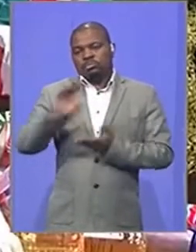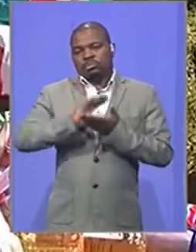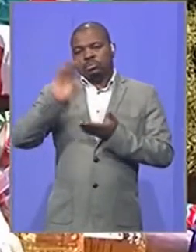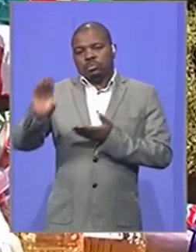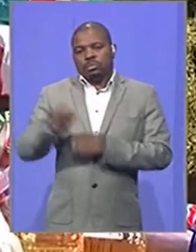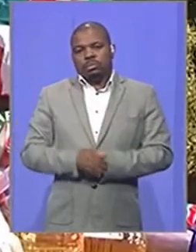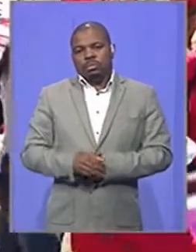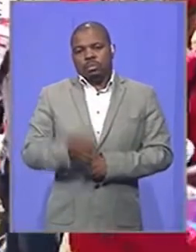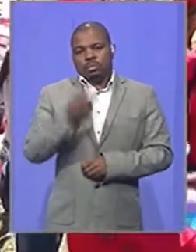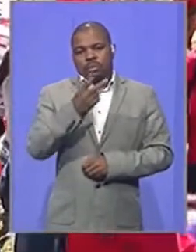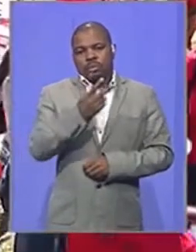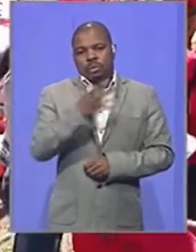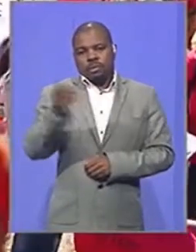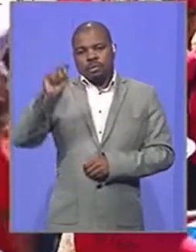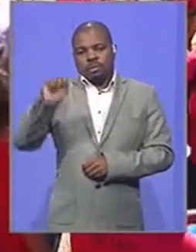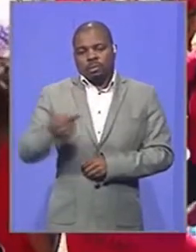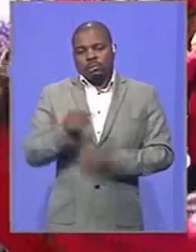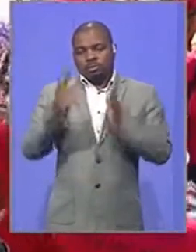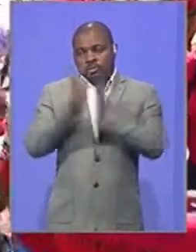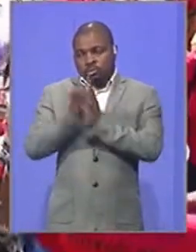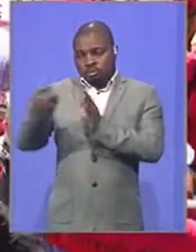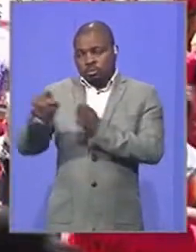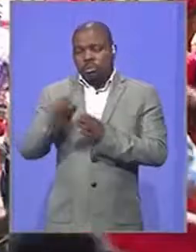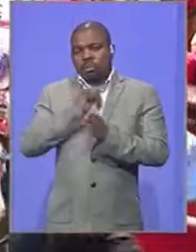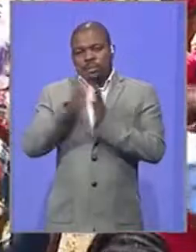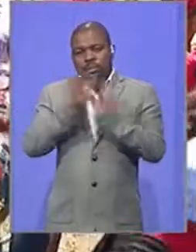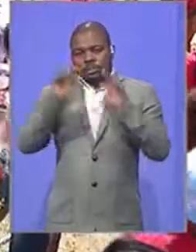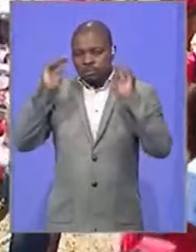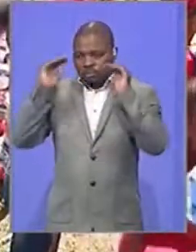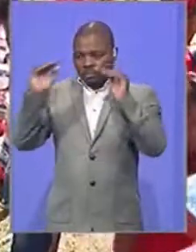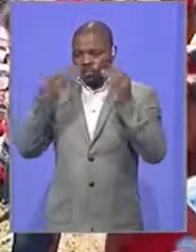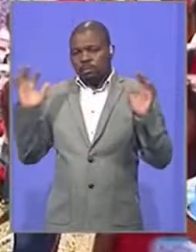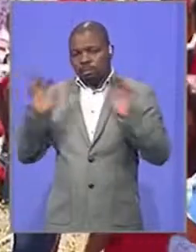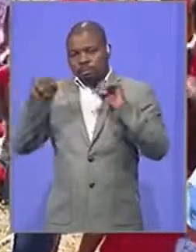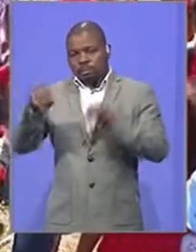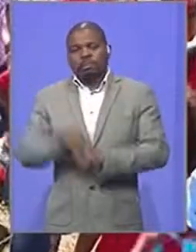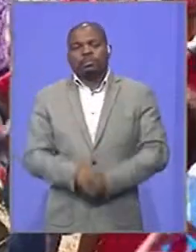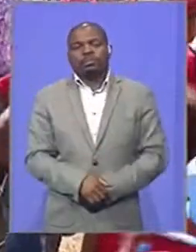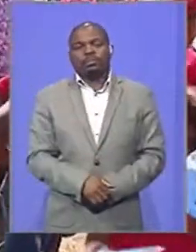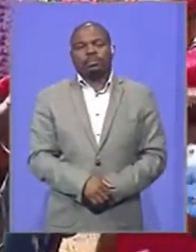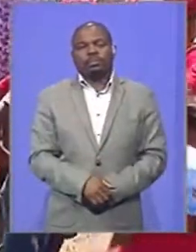dikete tše 500 go kereke yeo ga bjale e šomišwago bjalo ka lefelo la polokego.